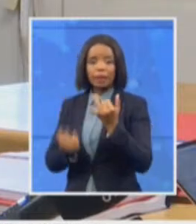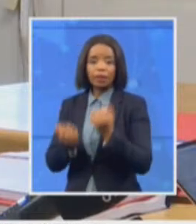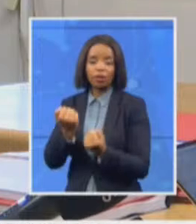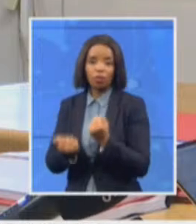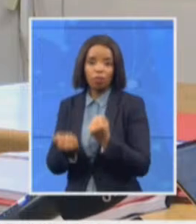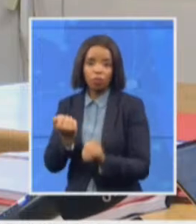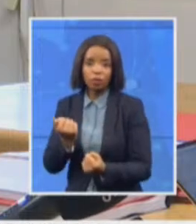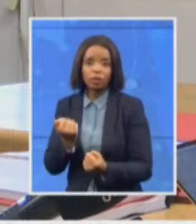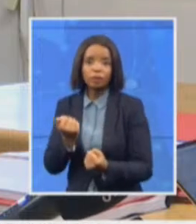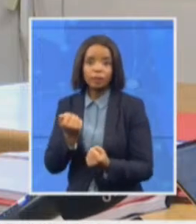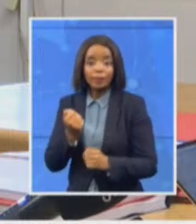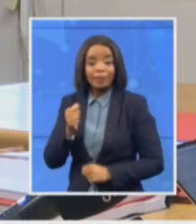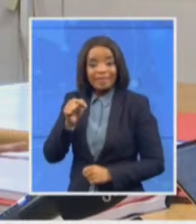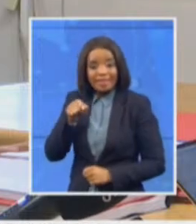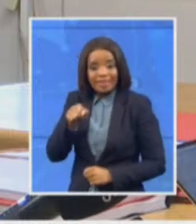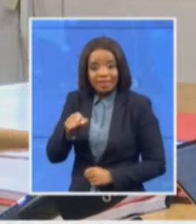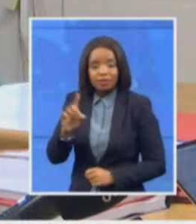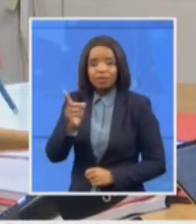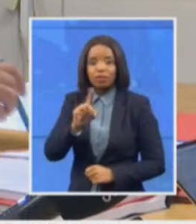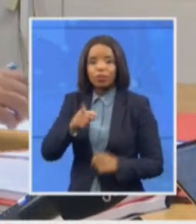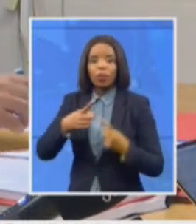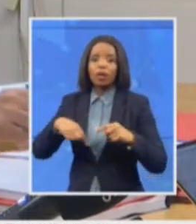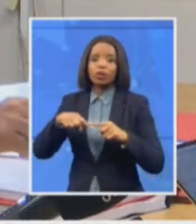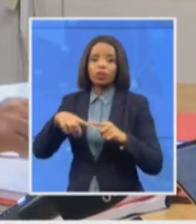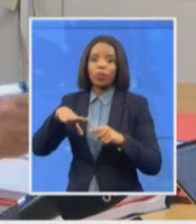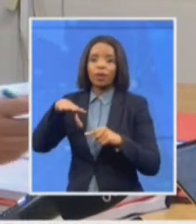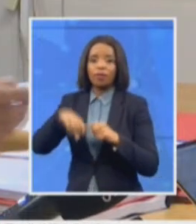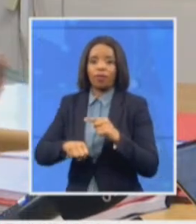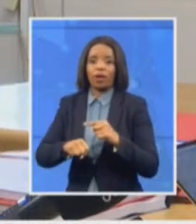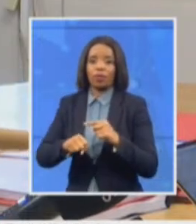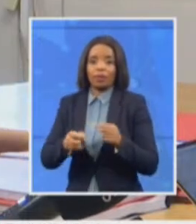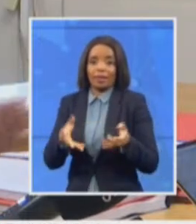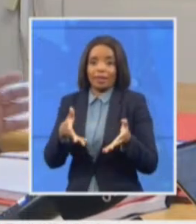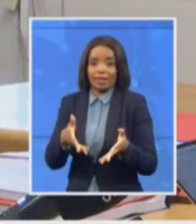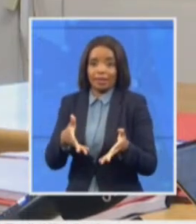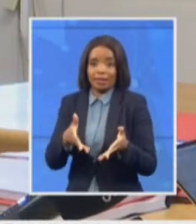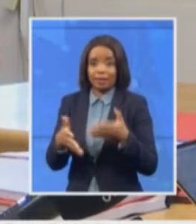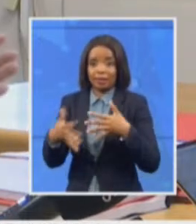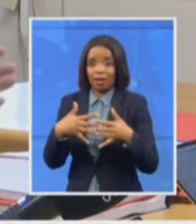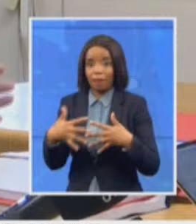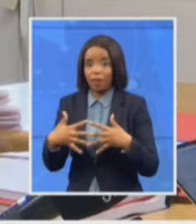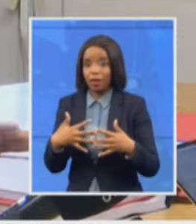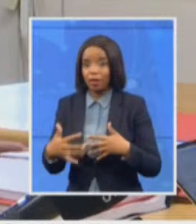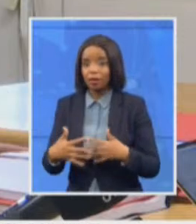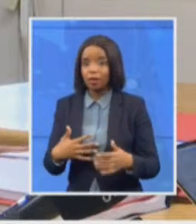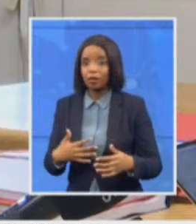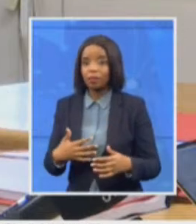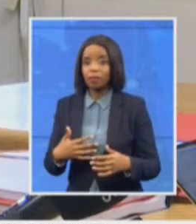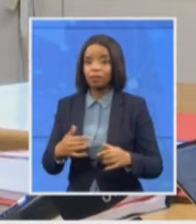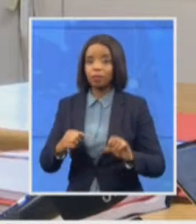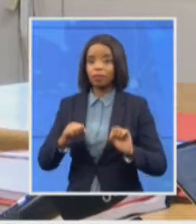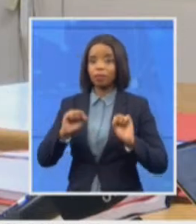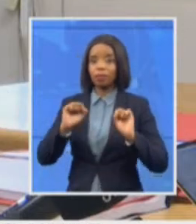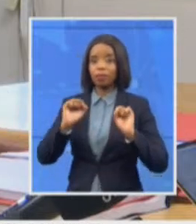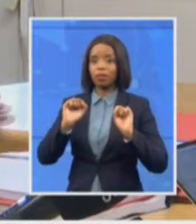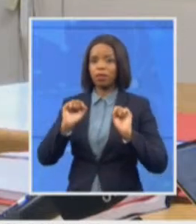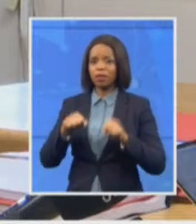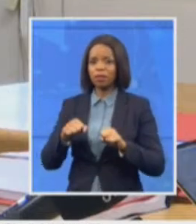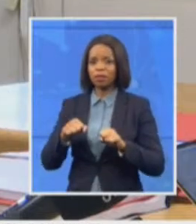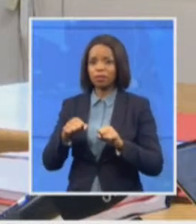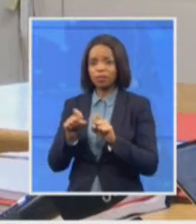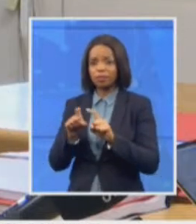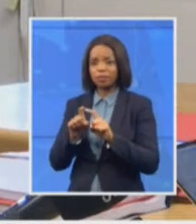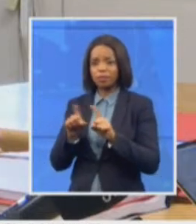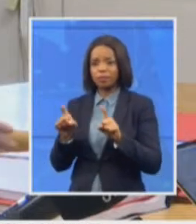strange, is whereas the first part of the charge sheet is up to debate, but there are